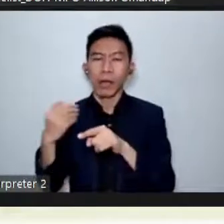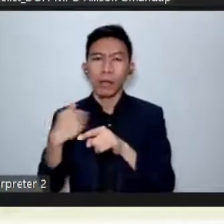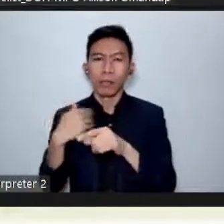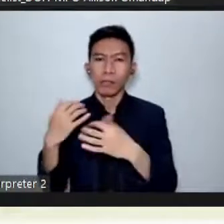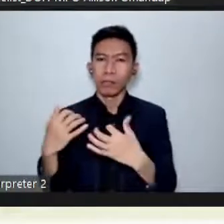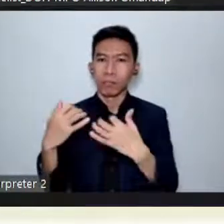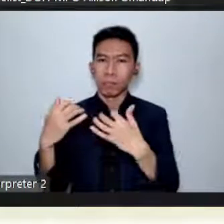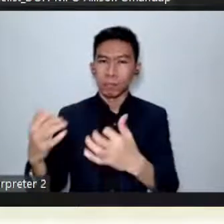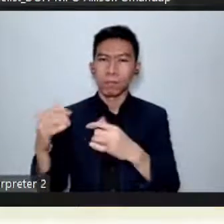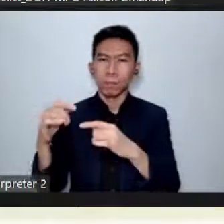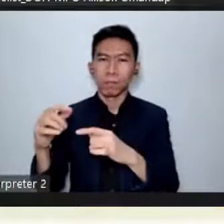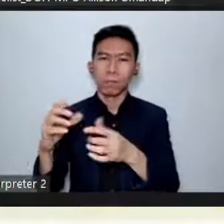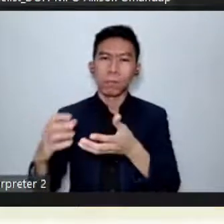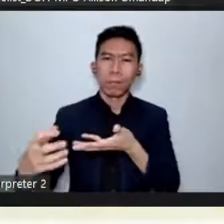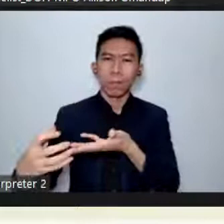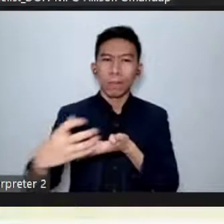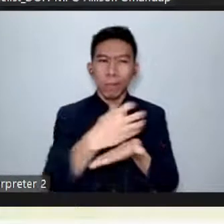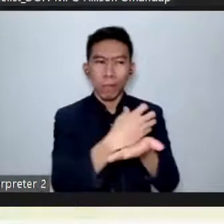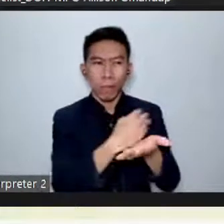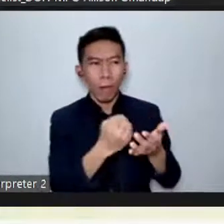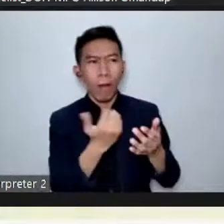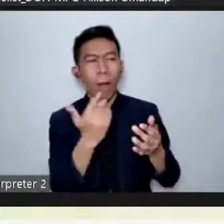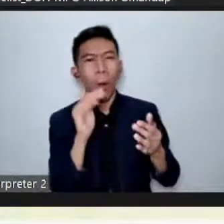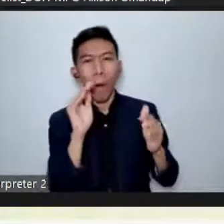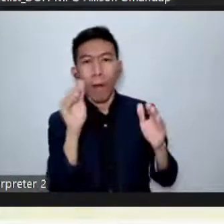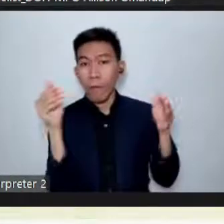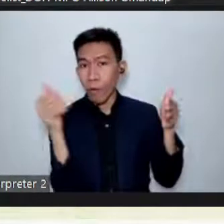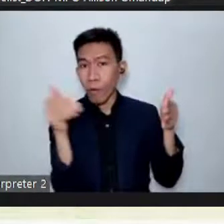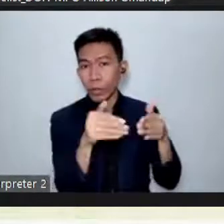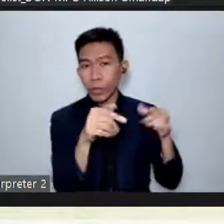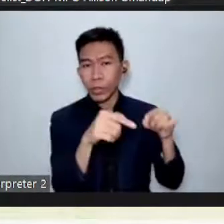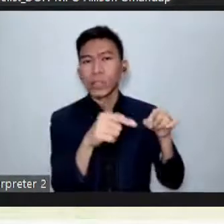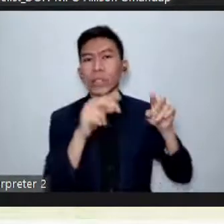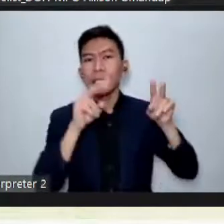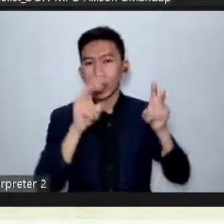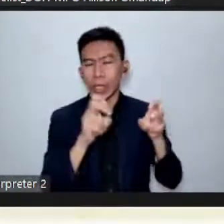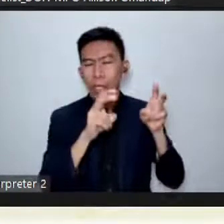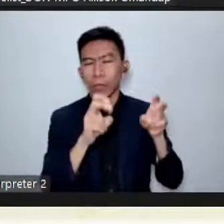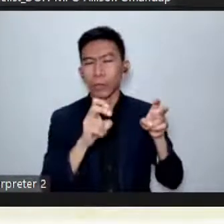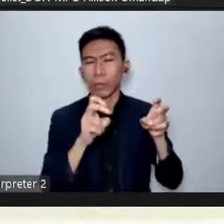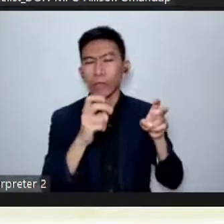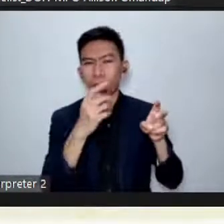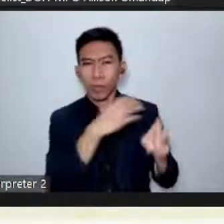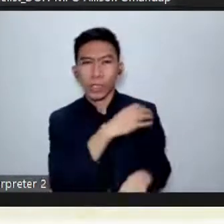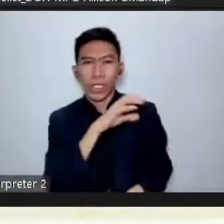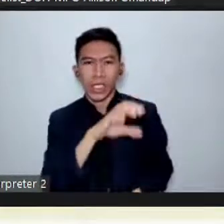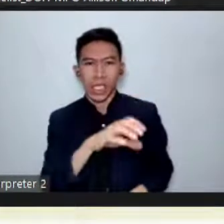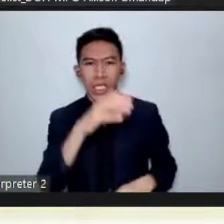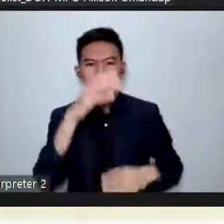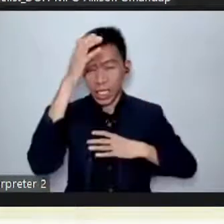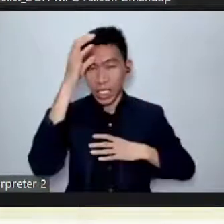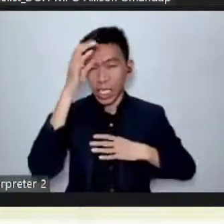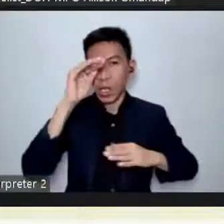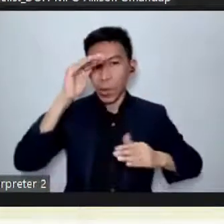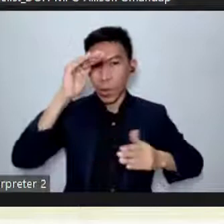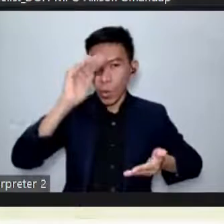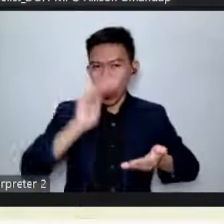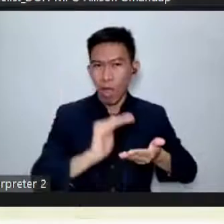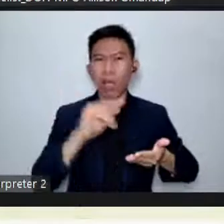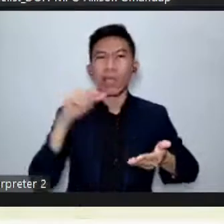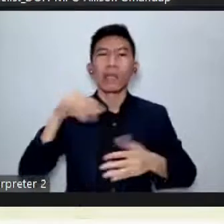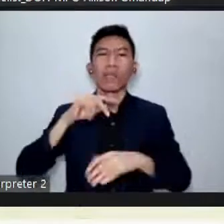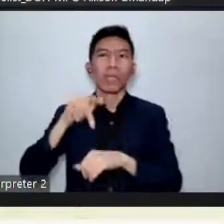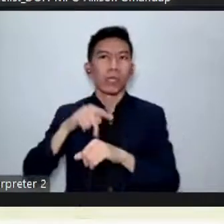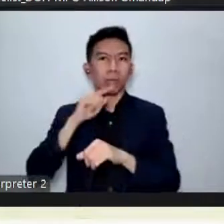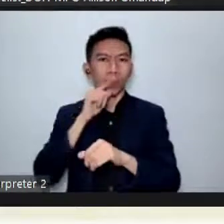audience gathered pondering on a similar theme to strengthen the control of cancer in the Philippines, rising up